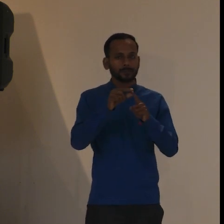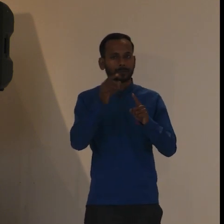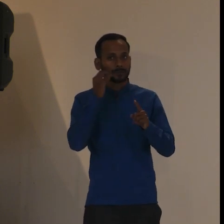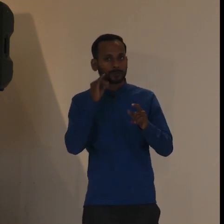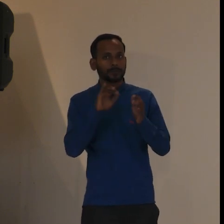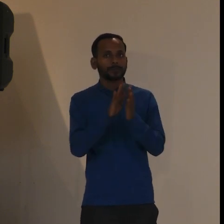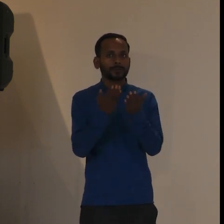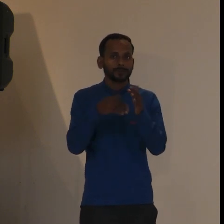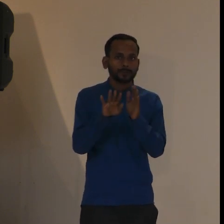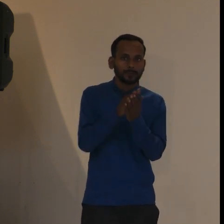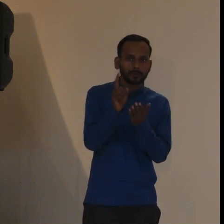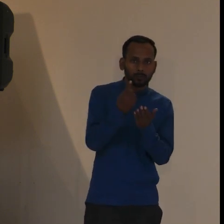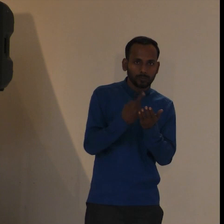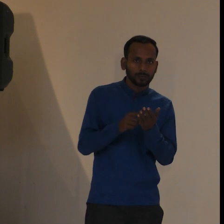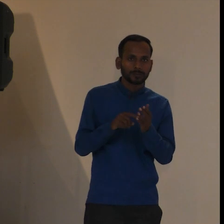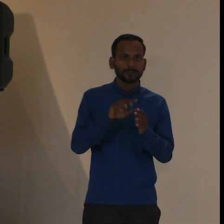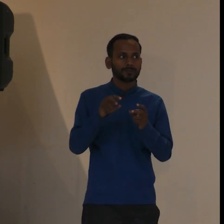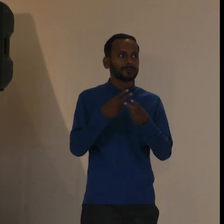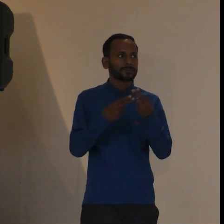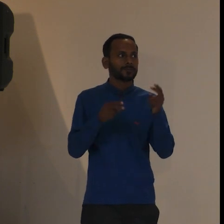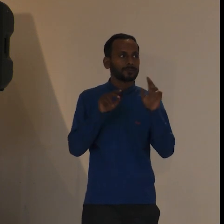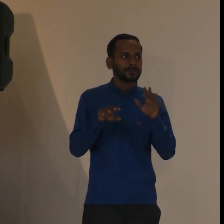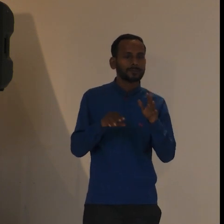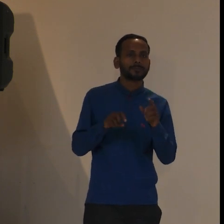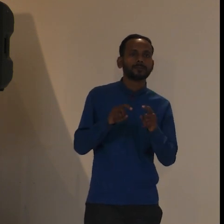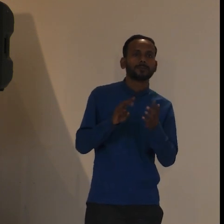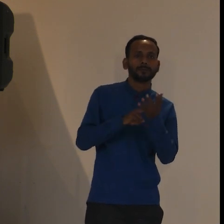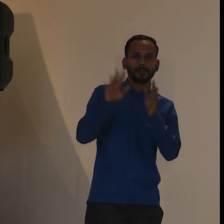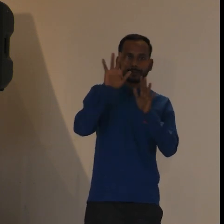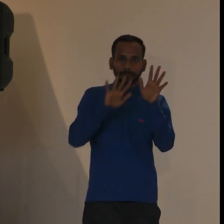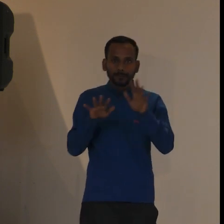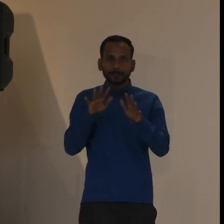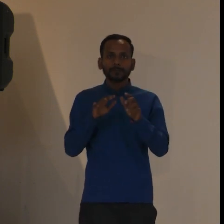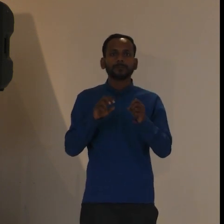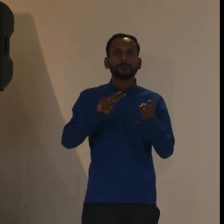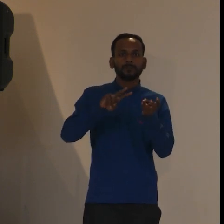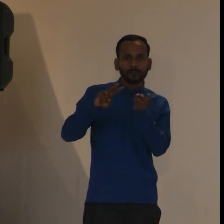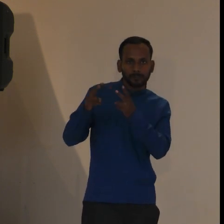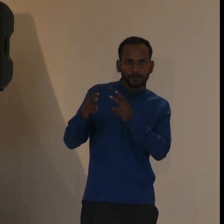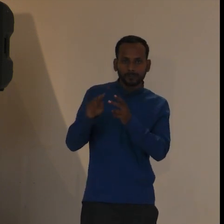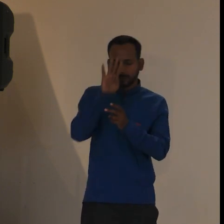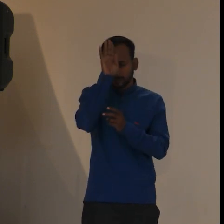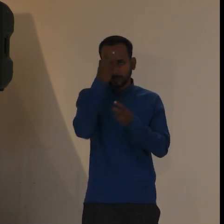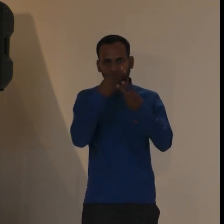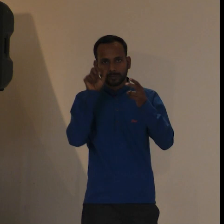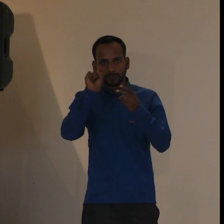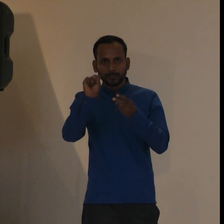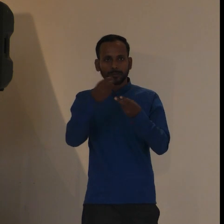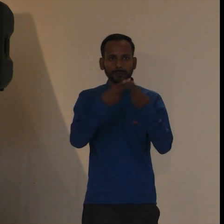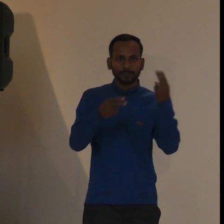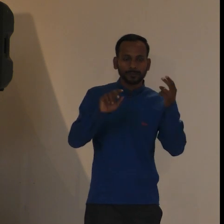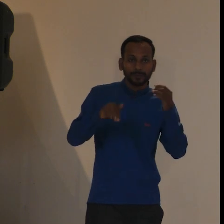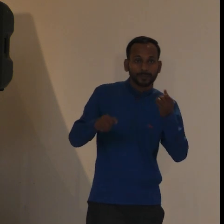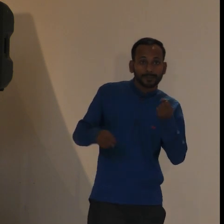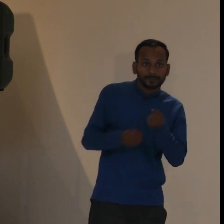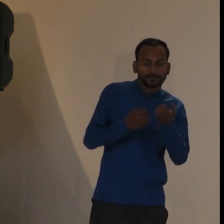has a huge gap in their curriculum about South Asian history and African history, and I can keep going on and on. The intent